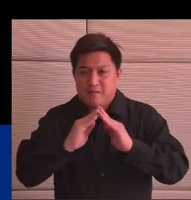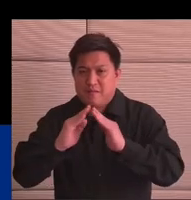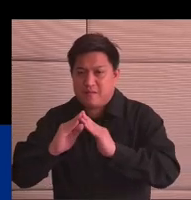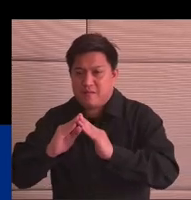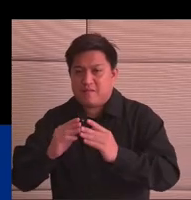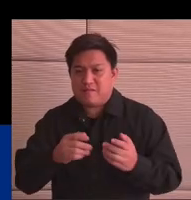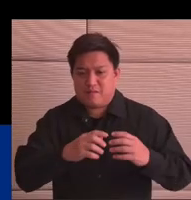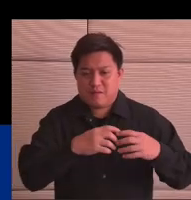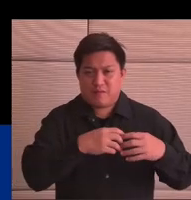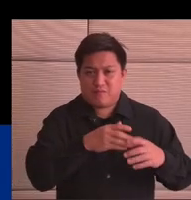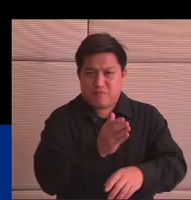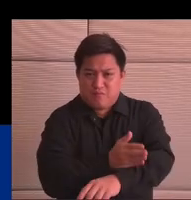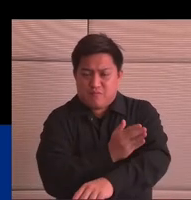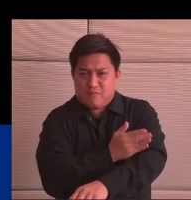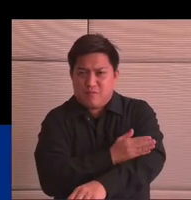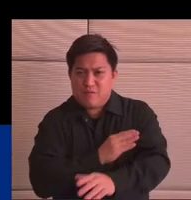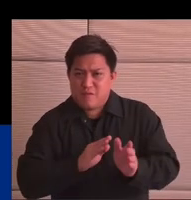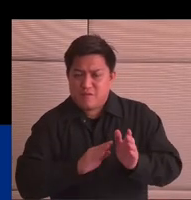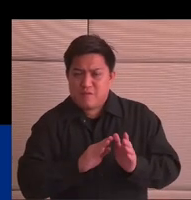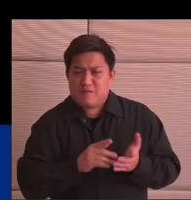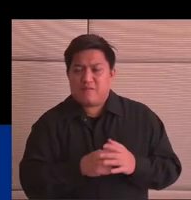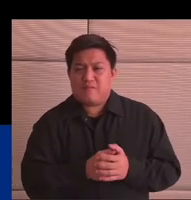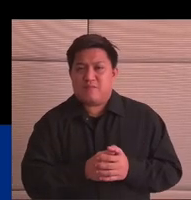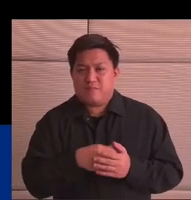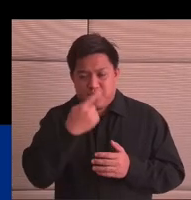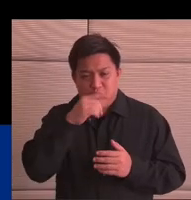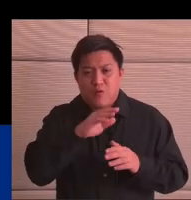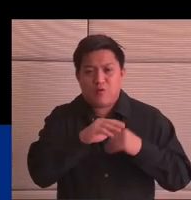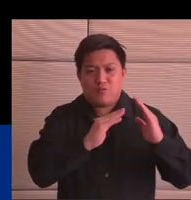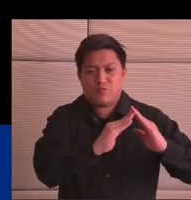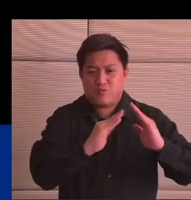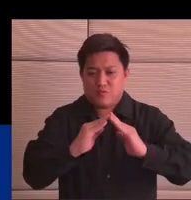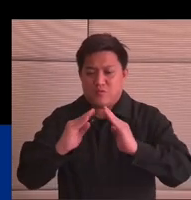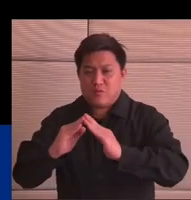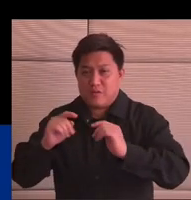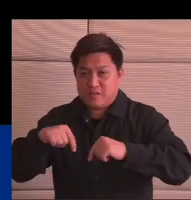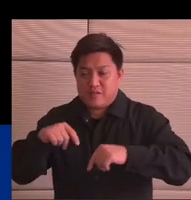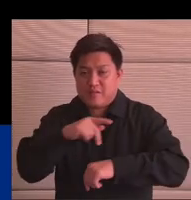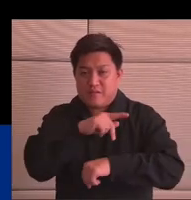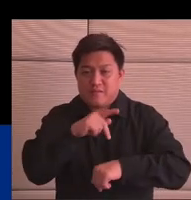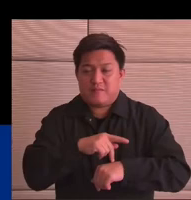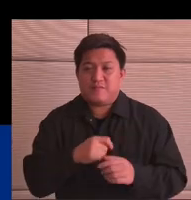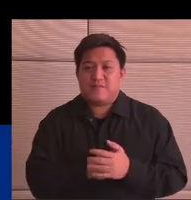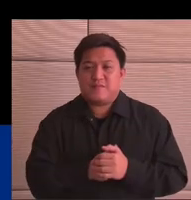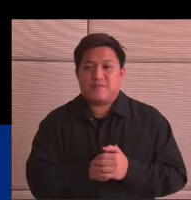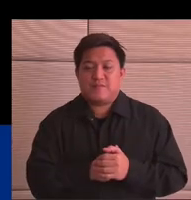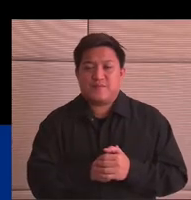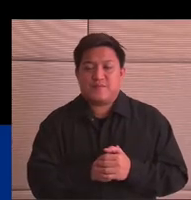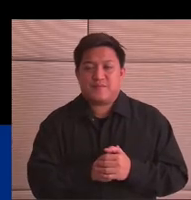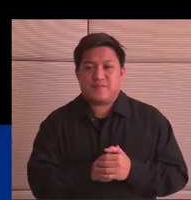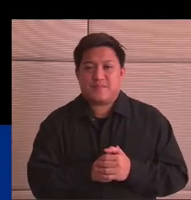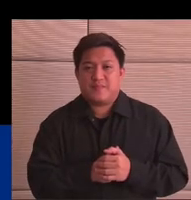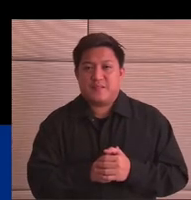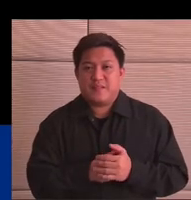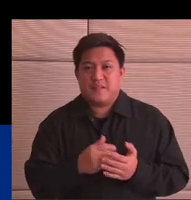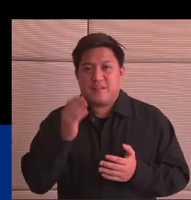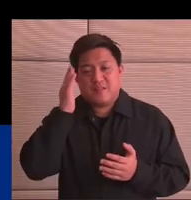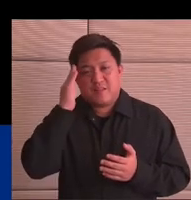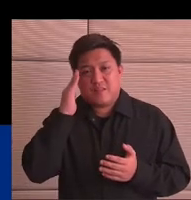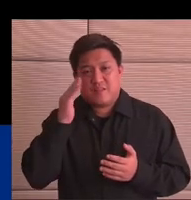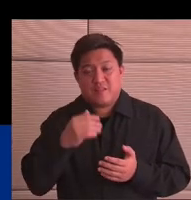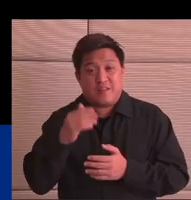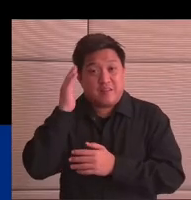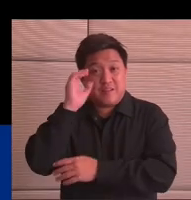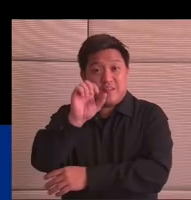improvement to fill a large unmet need for housing in our country. And this is persistent. We all know about the